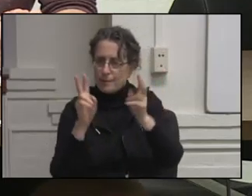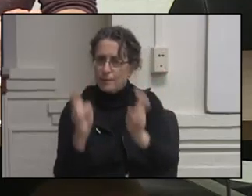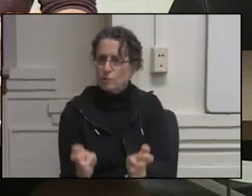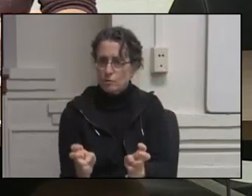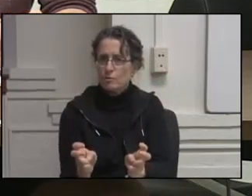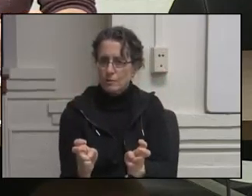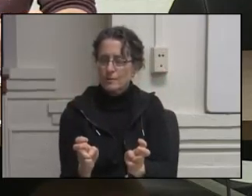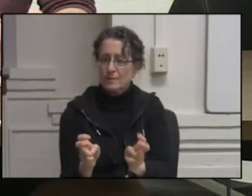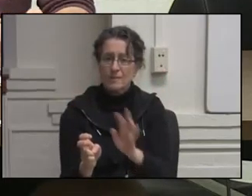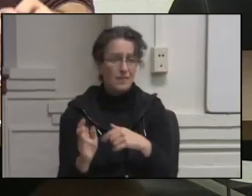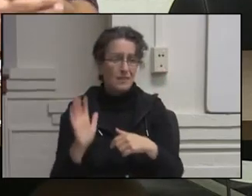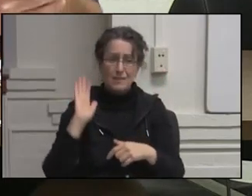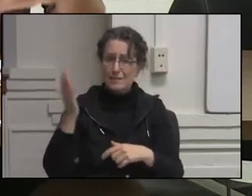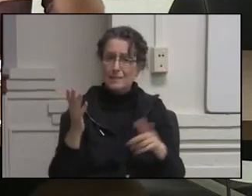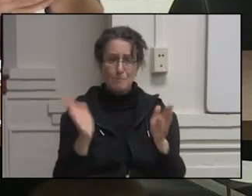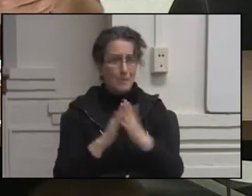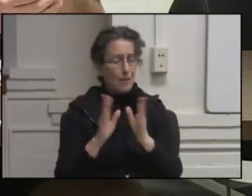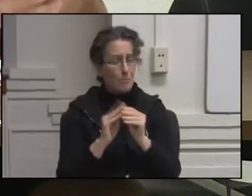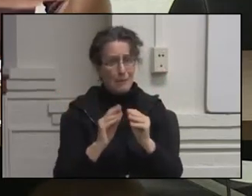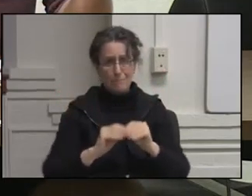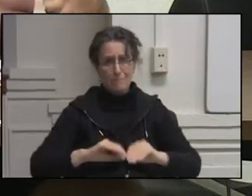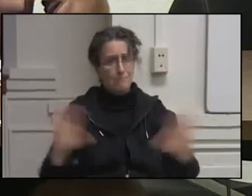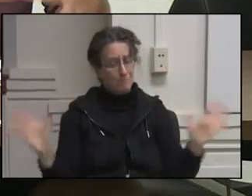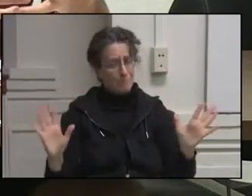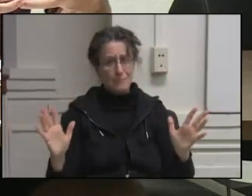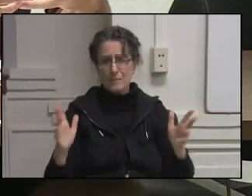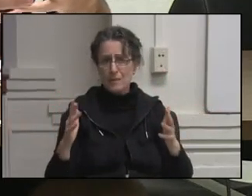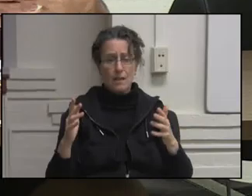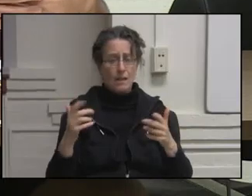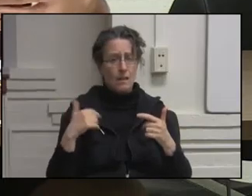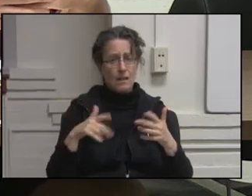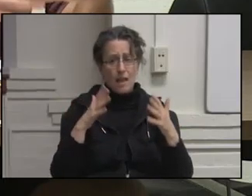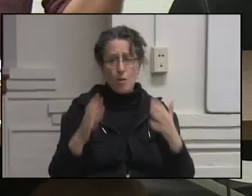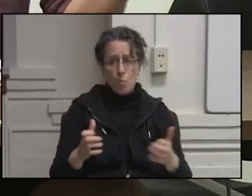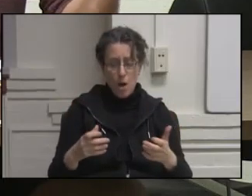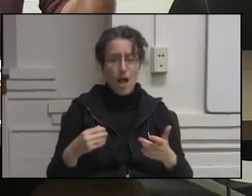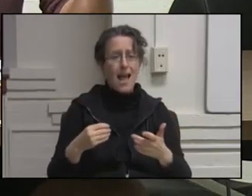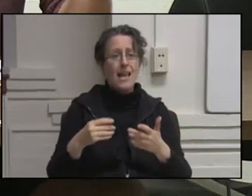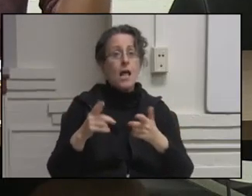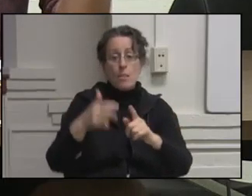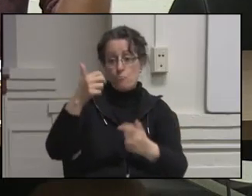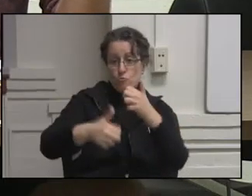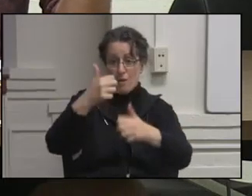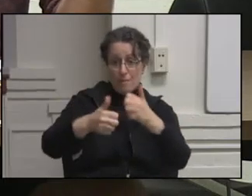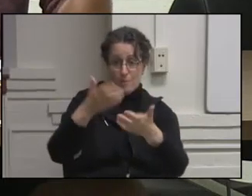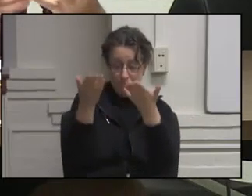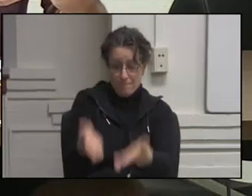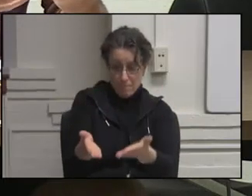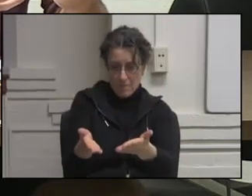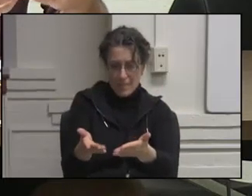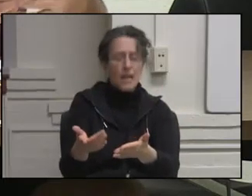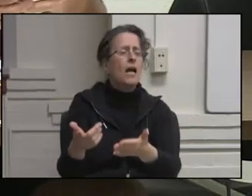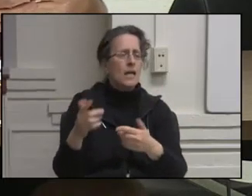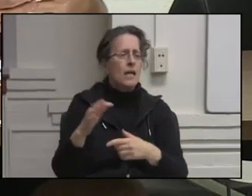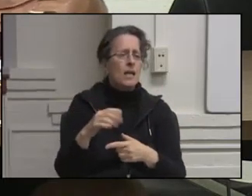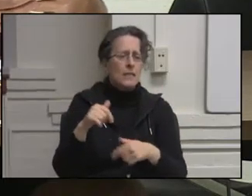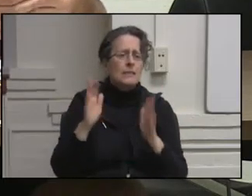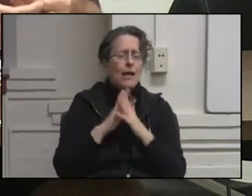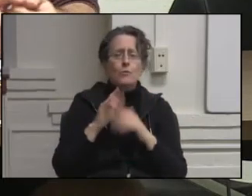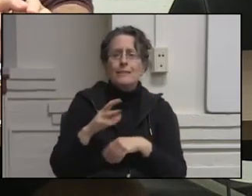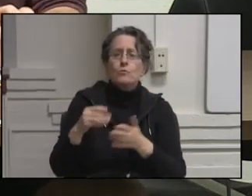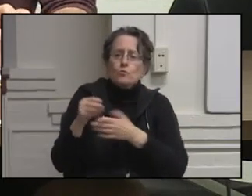pretty clear directive from town meeting that they wanted more resources applied to this problem. Obviously, the position still has to make